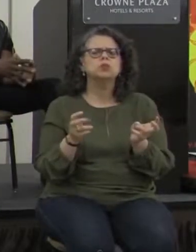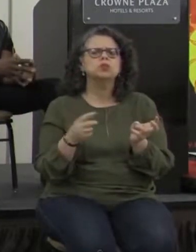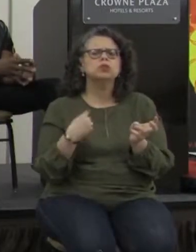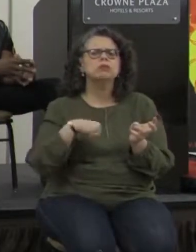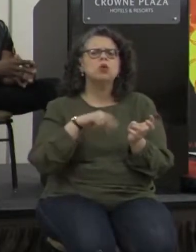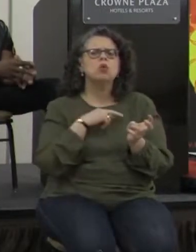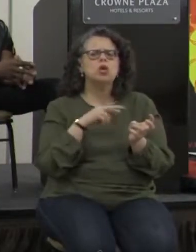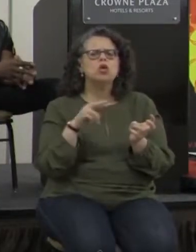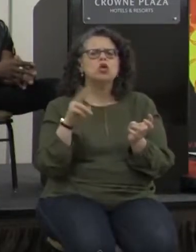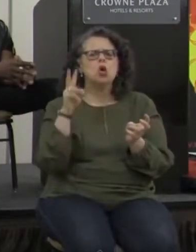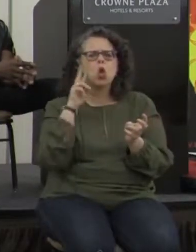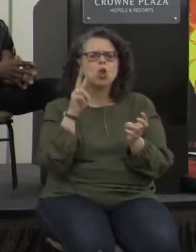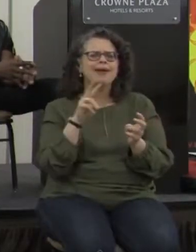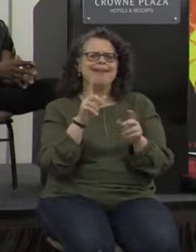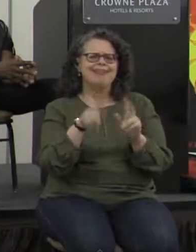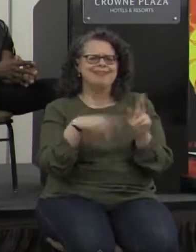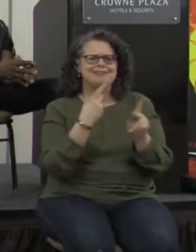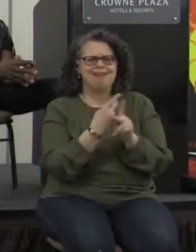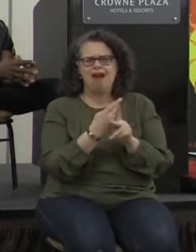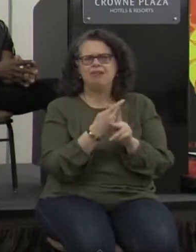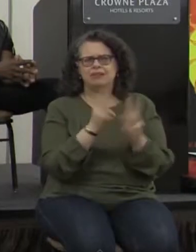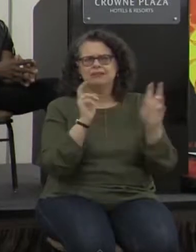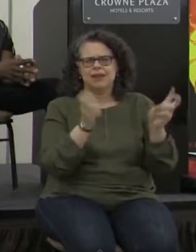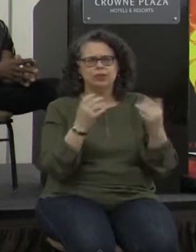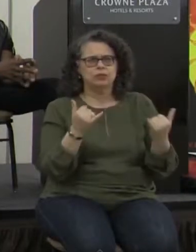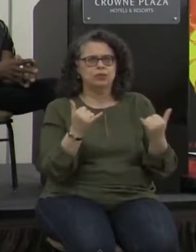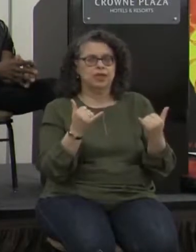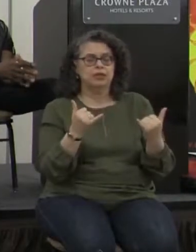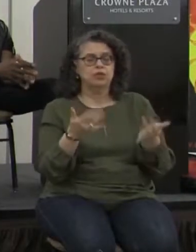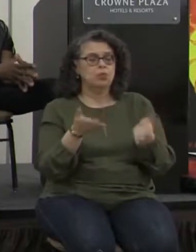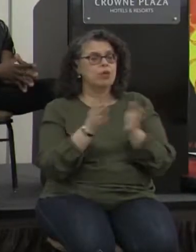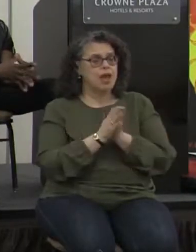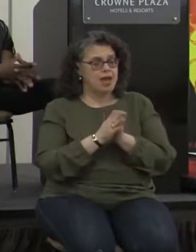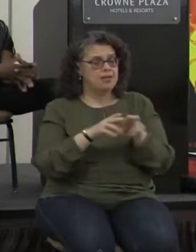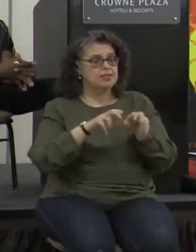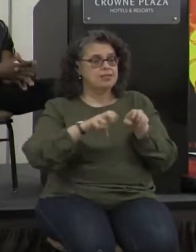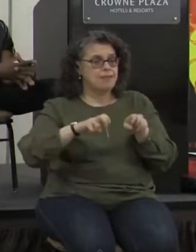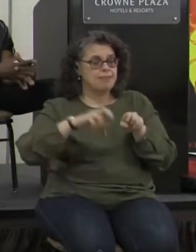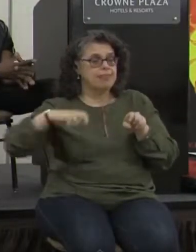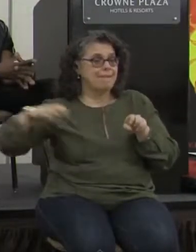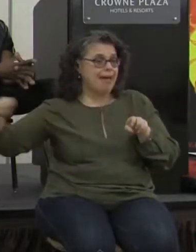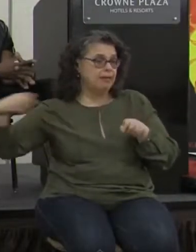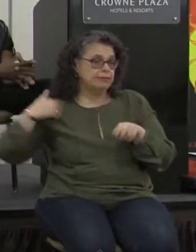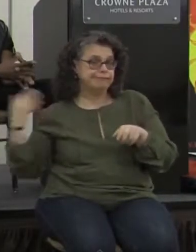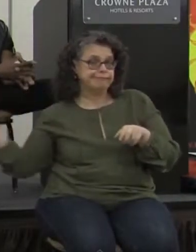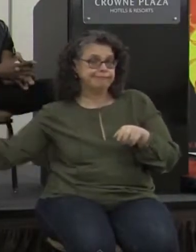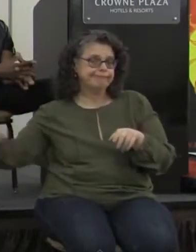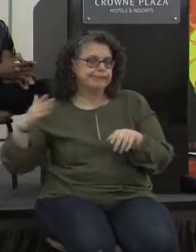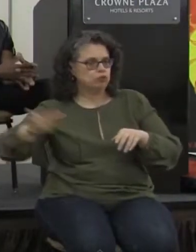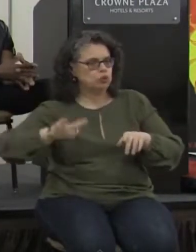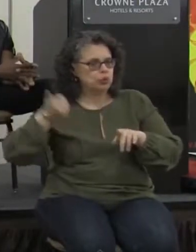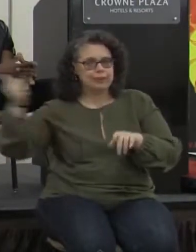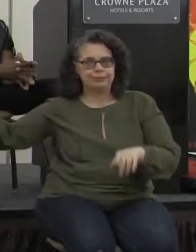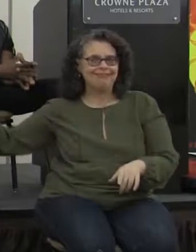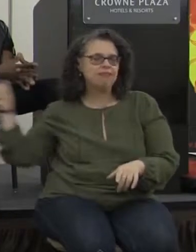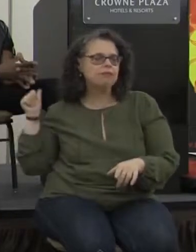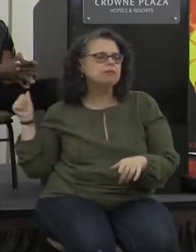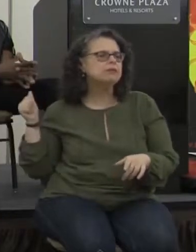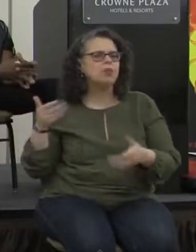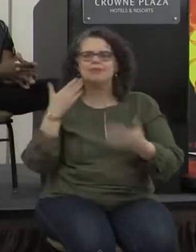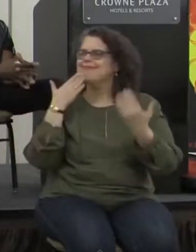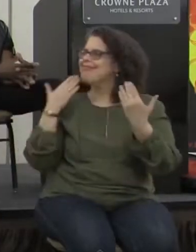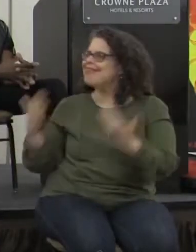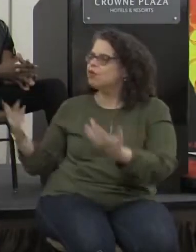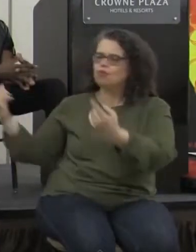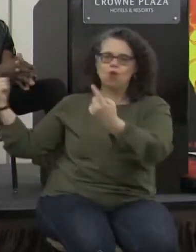of topics in the leather community today. So I'll have the panelists introduce themselves. I thank them for being here